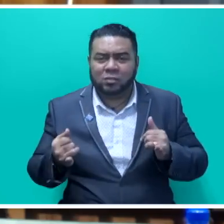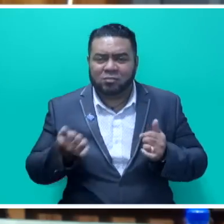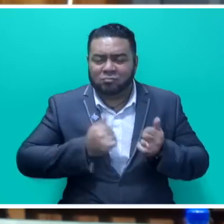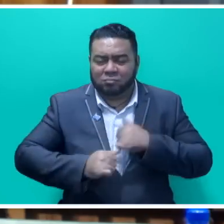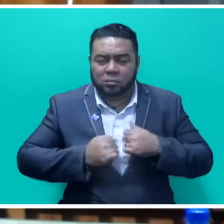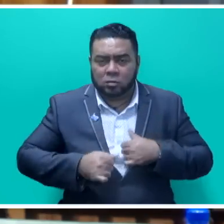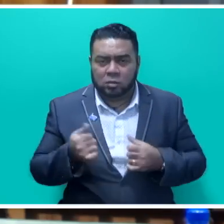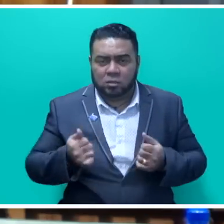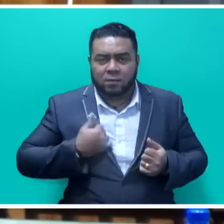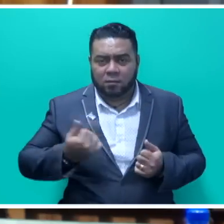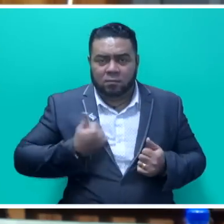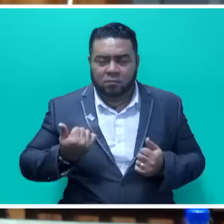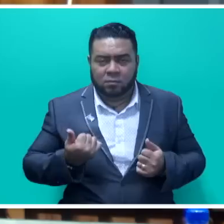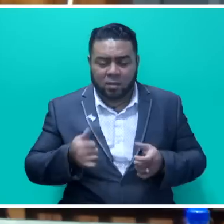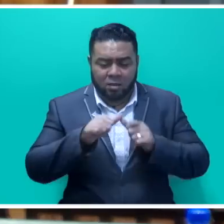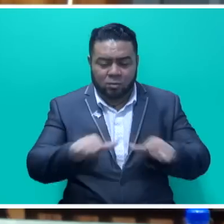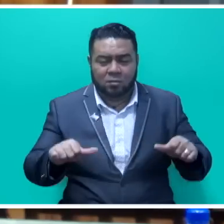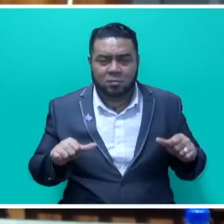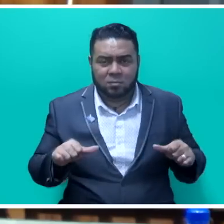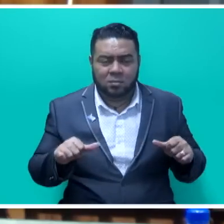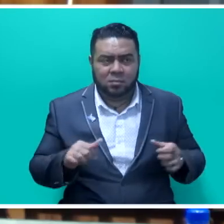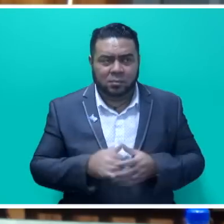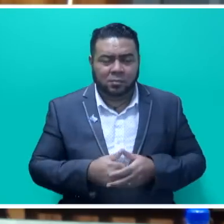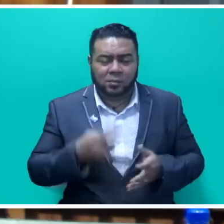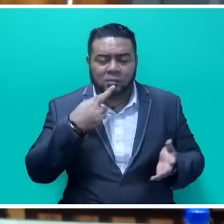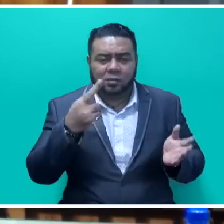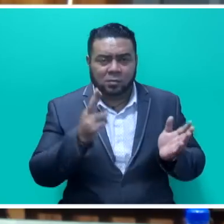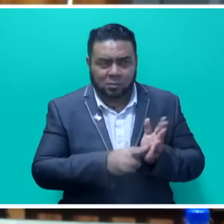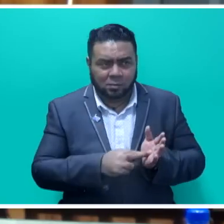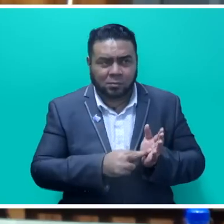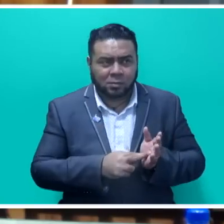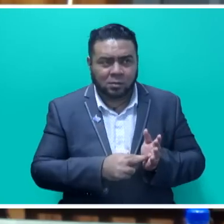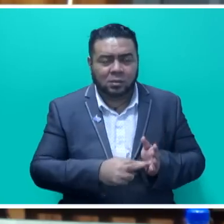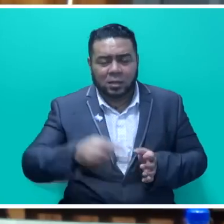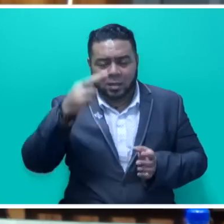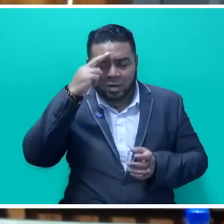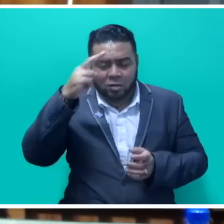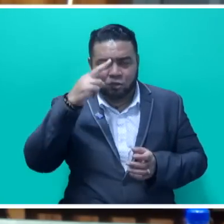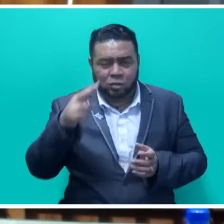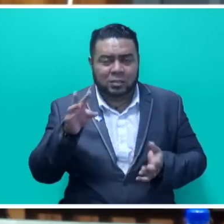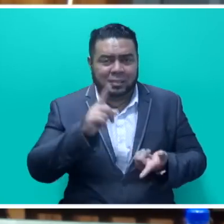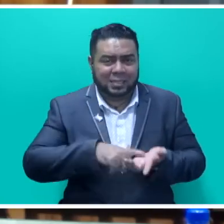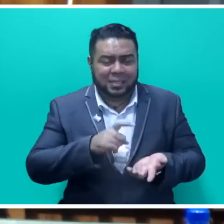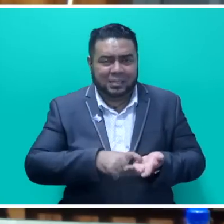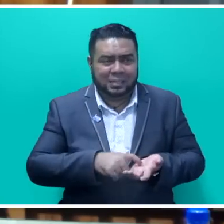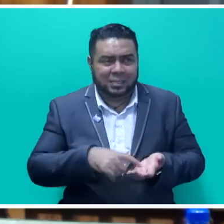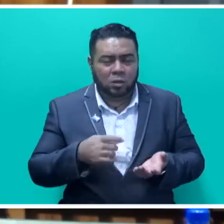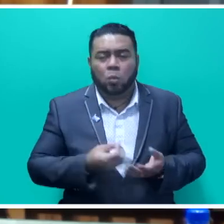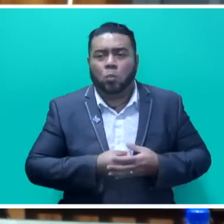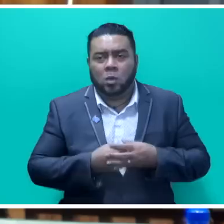agriculture sector in a state of neglect, record national debt levels,